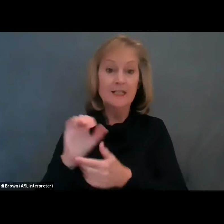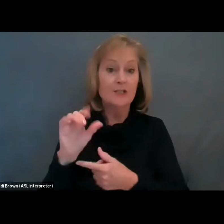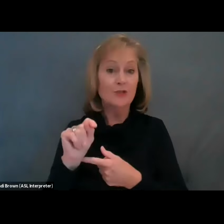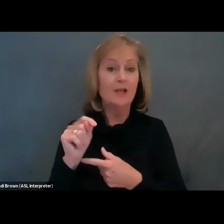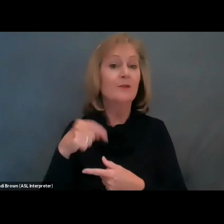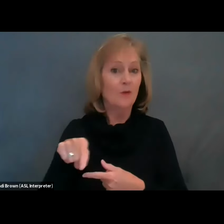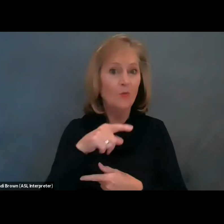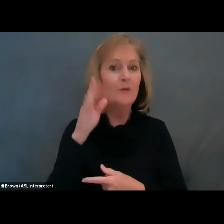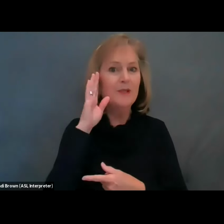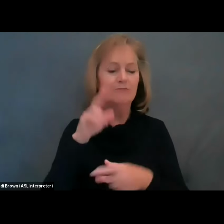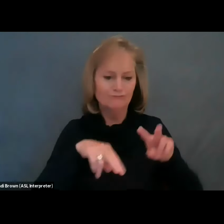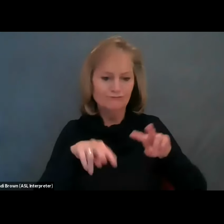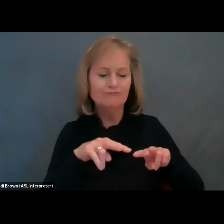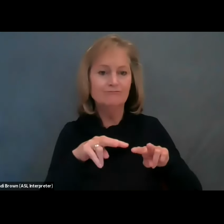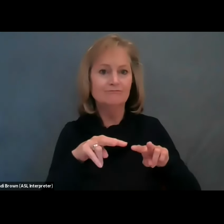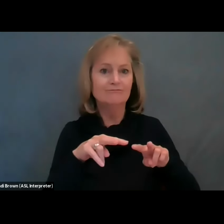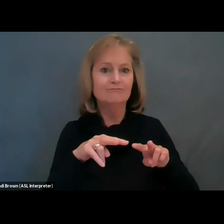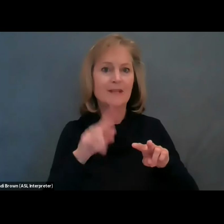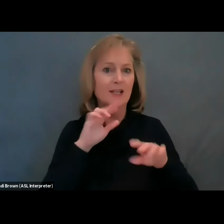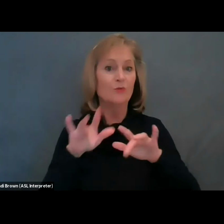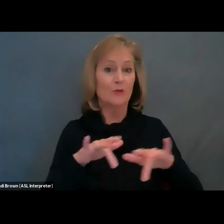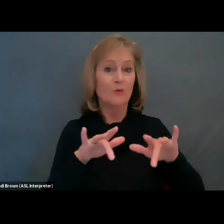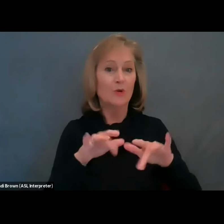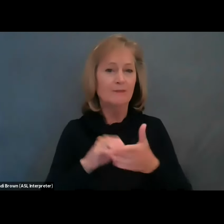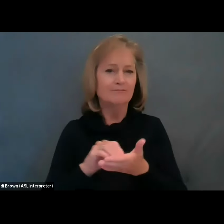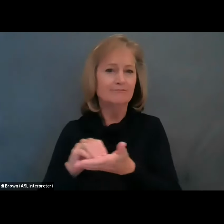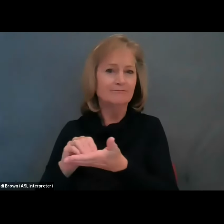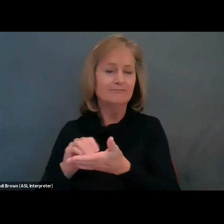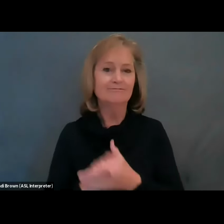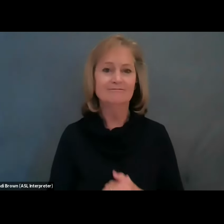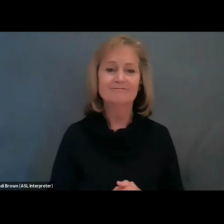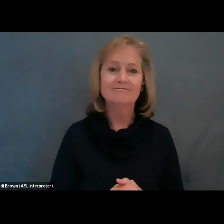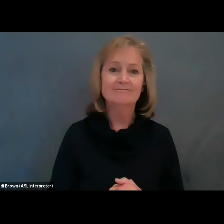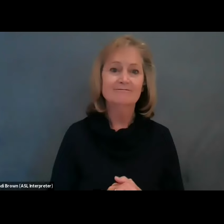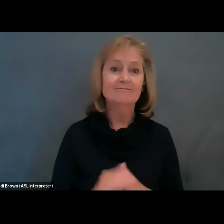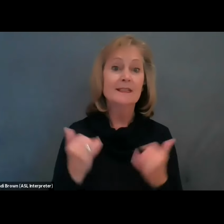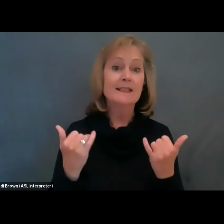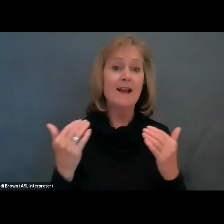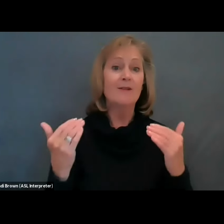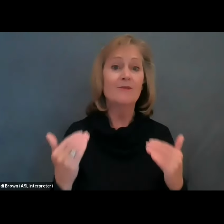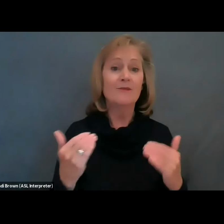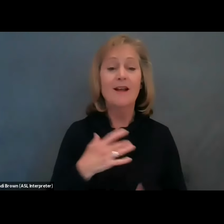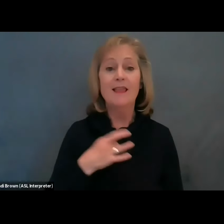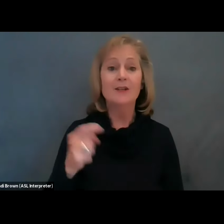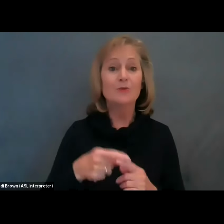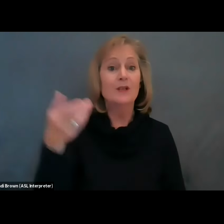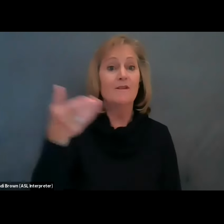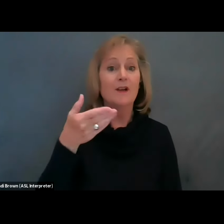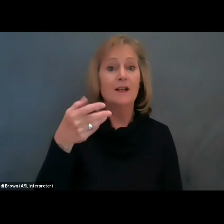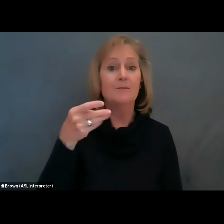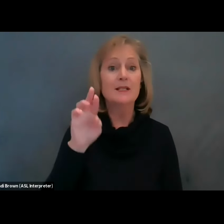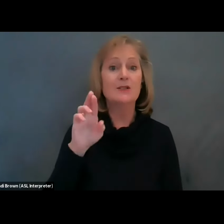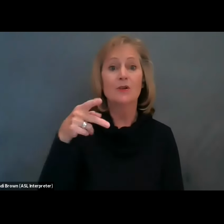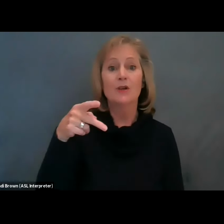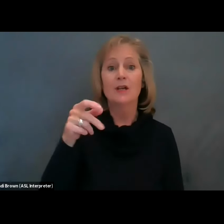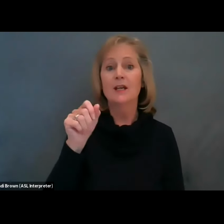we'll be looking at them and recording them as we go. So, and now I would like to invite Mr.